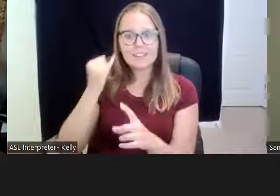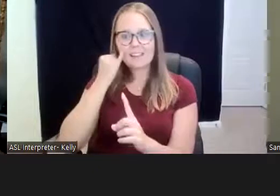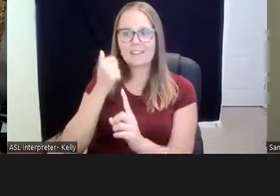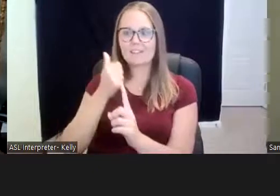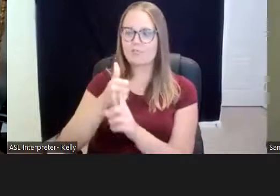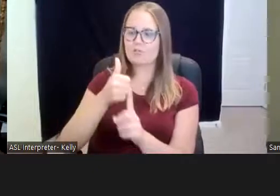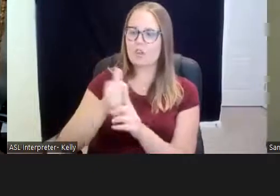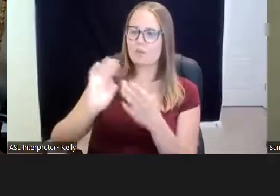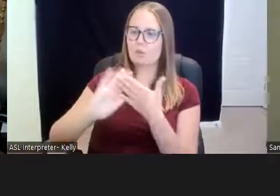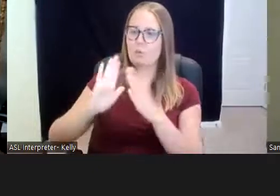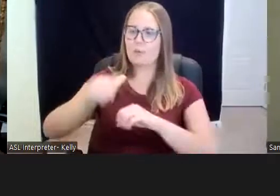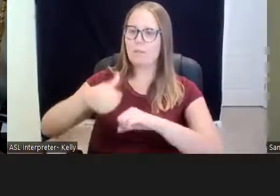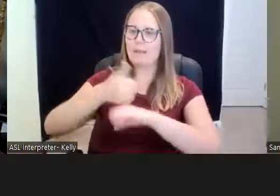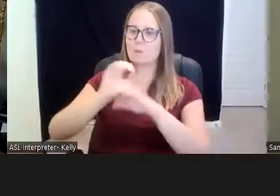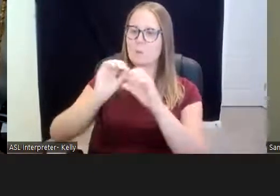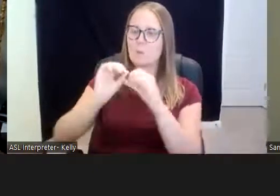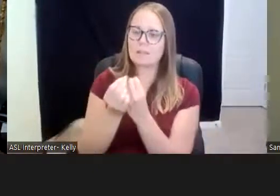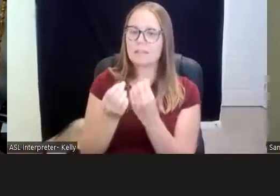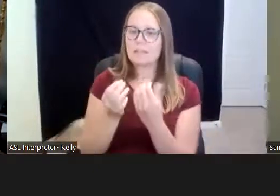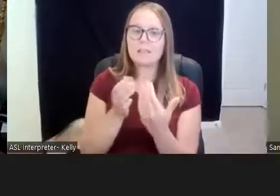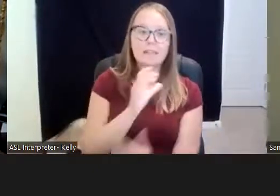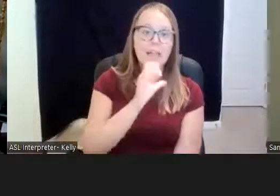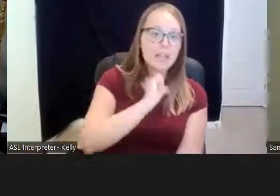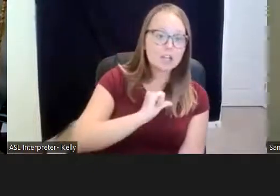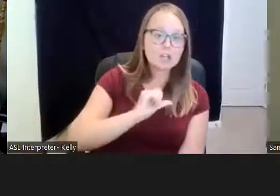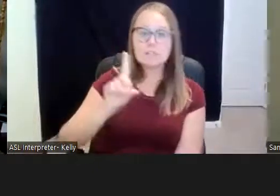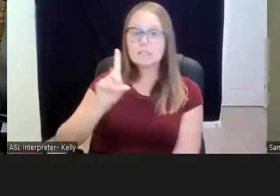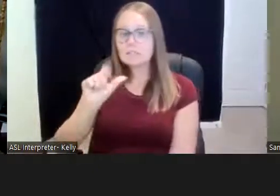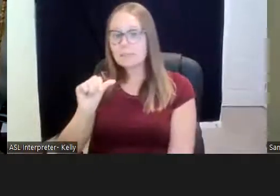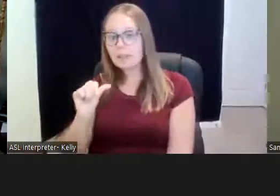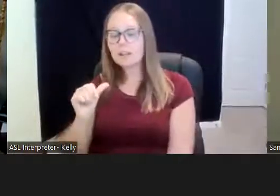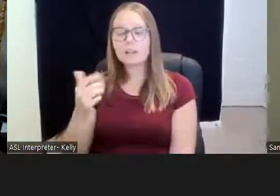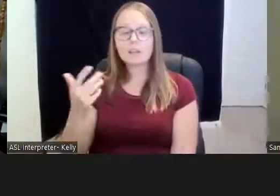community-based organization, either on the aging or disability side,